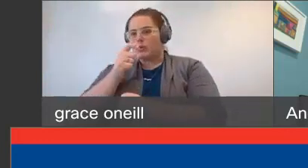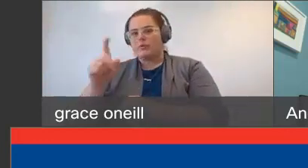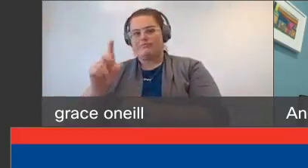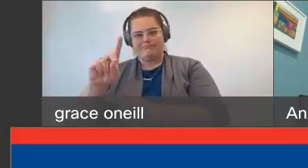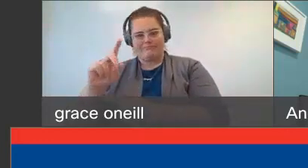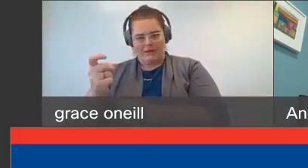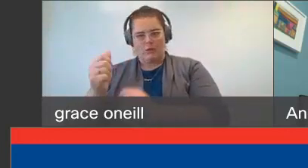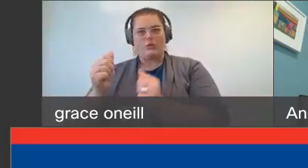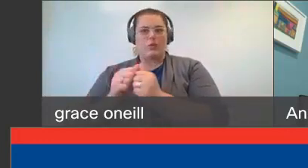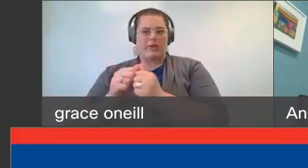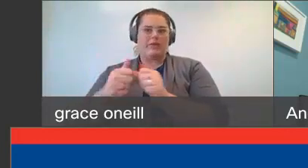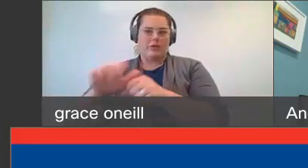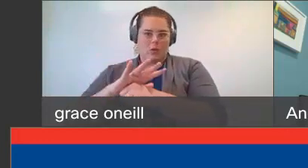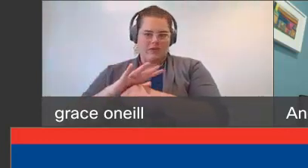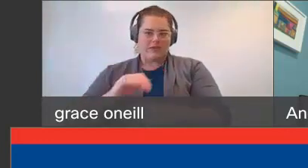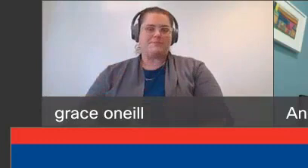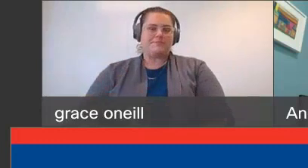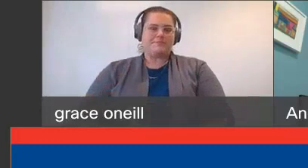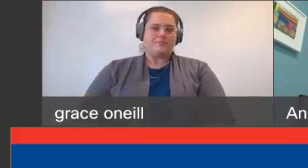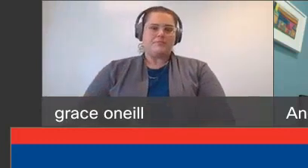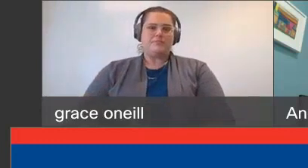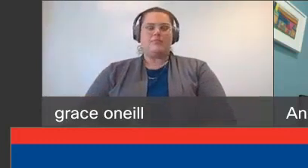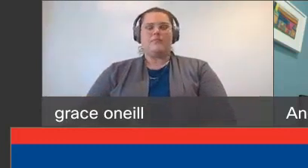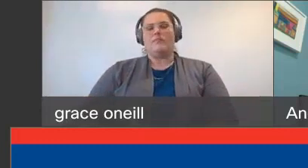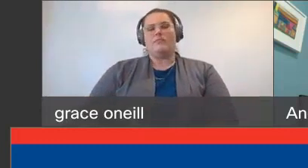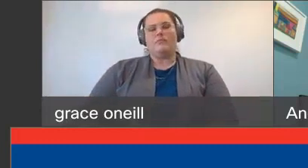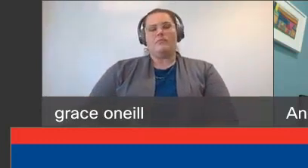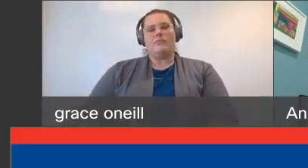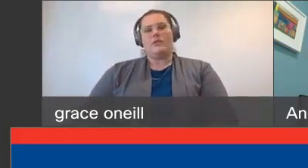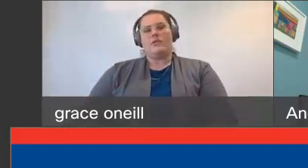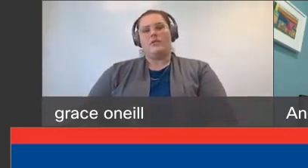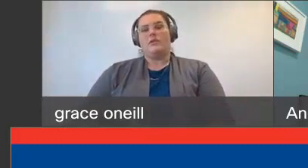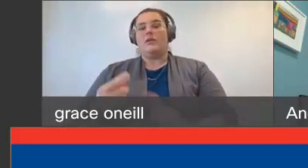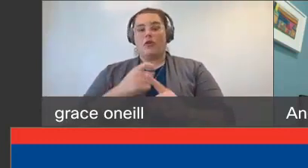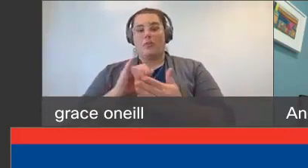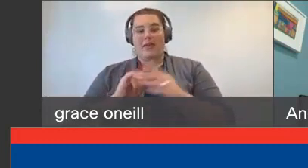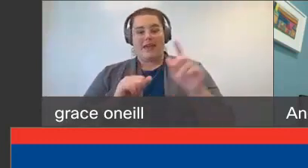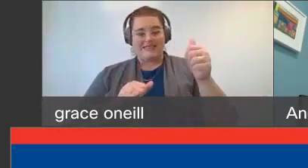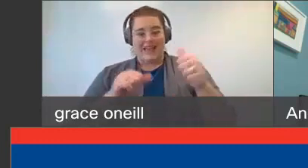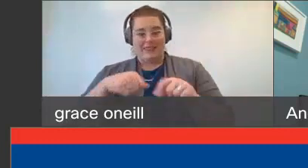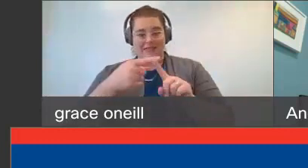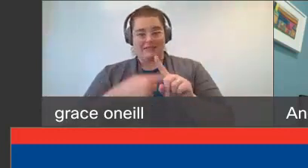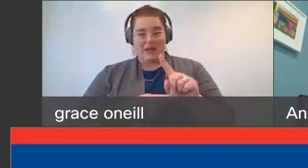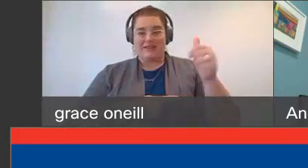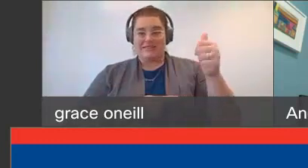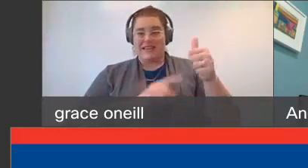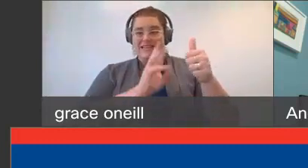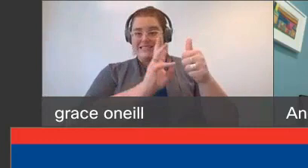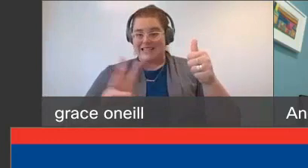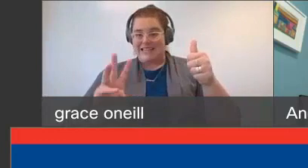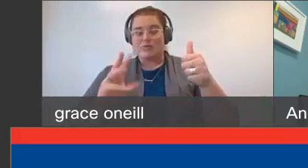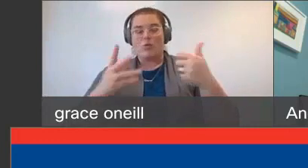COVID. Um, of those 10 this month, 6 of them were vaccinated, 4 had not